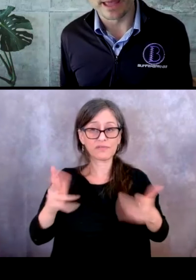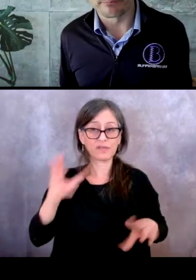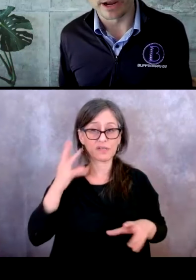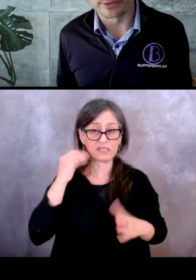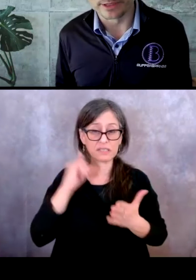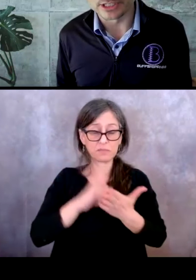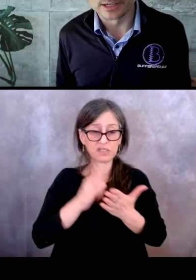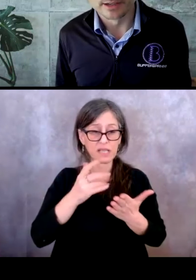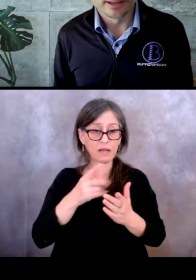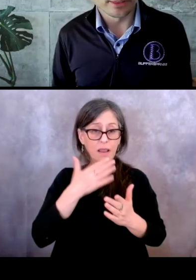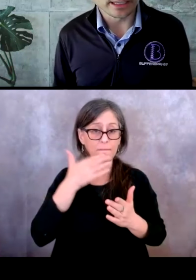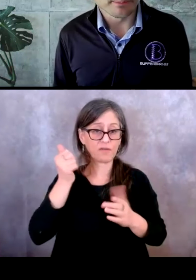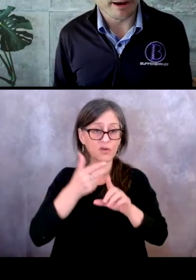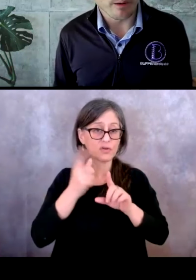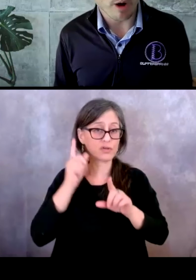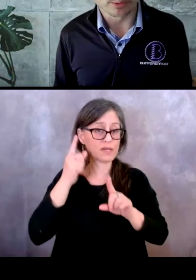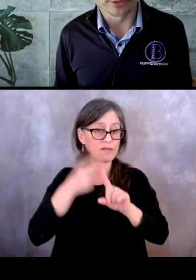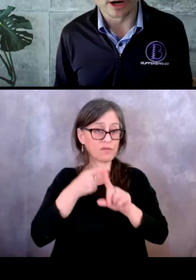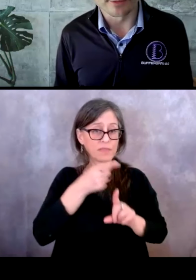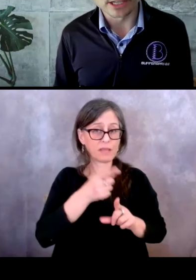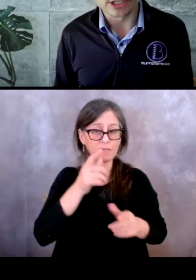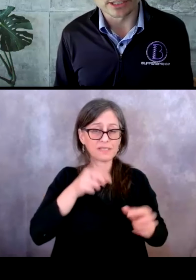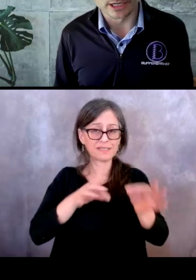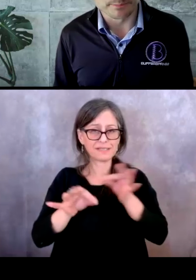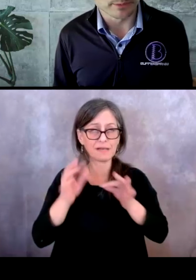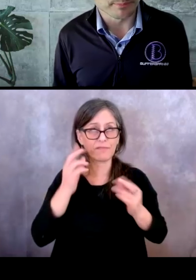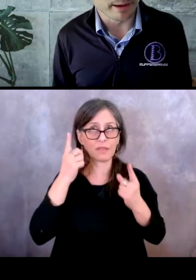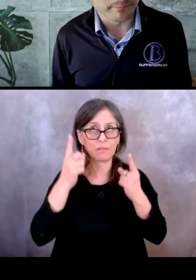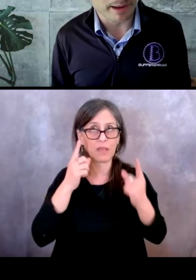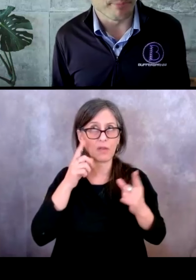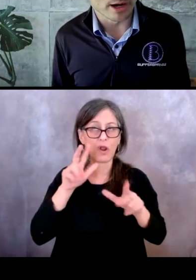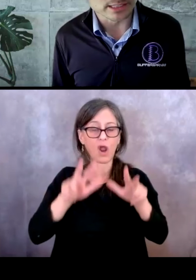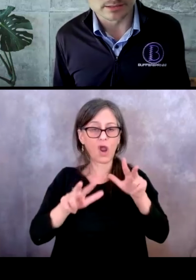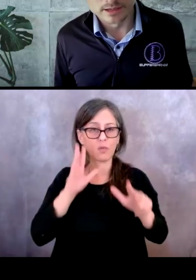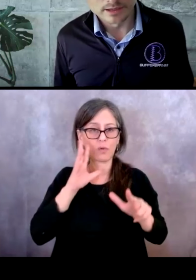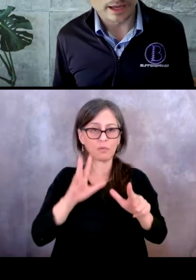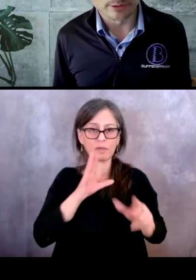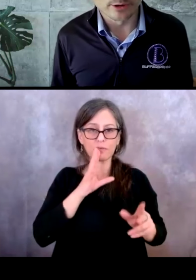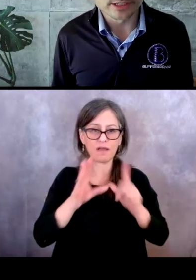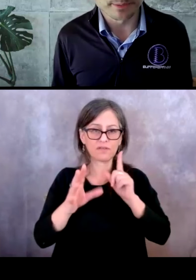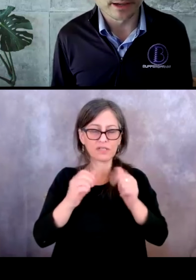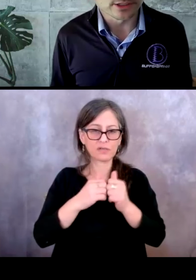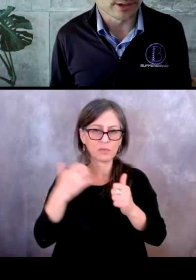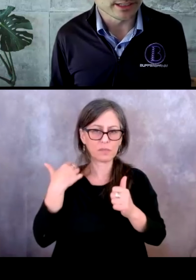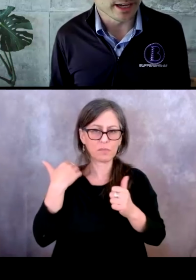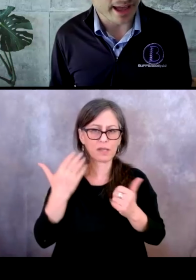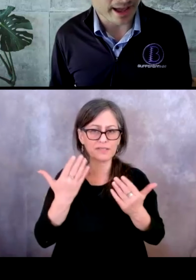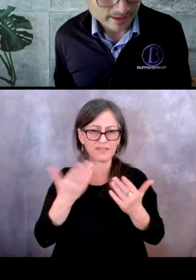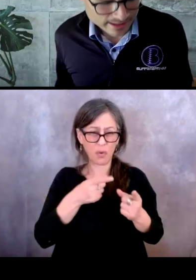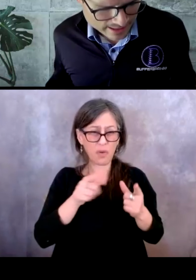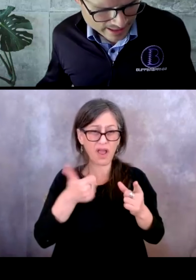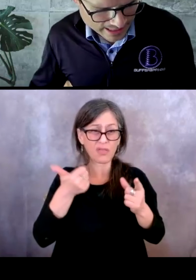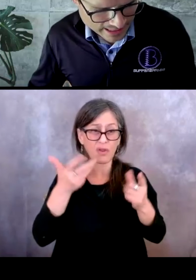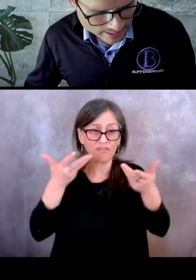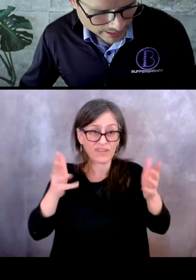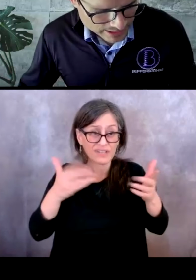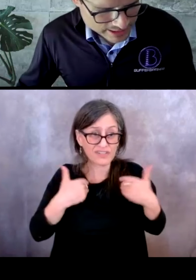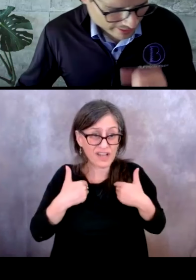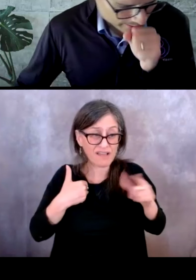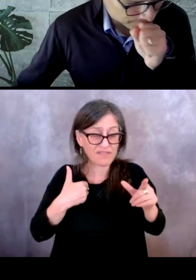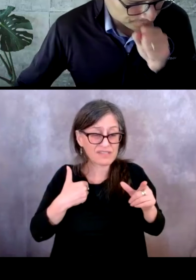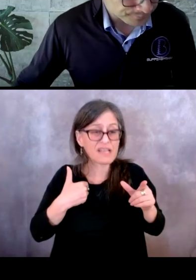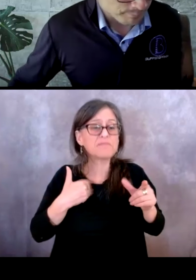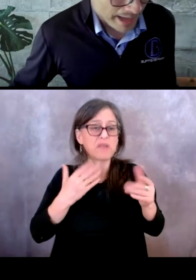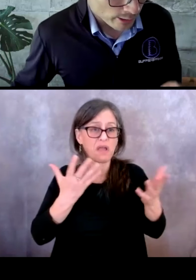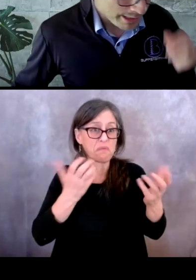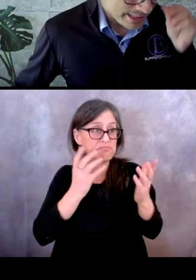that from them rather than just thinking about how awkward the conversation is going to be with my boss. I don't know that somebody else has already done that. In the